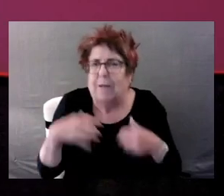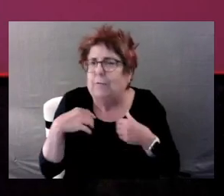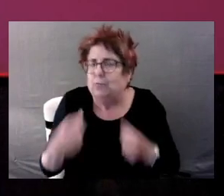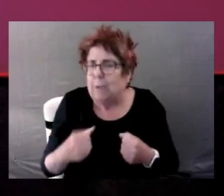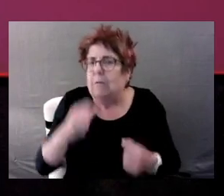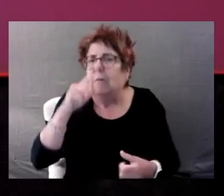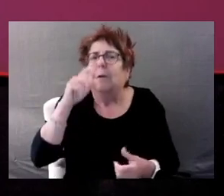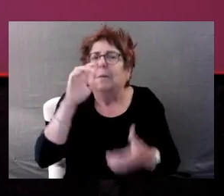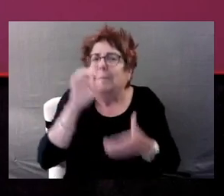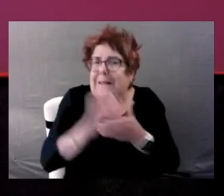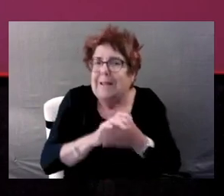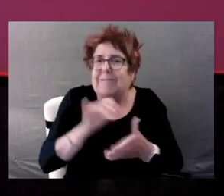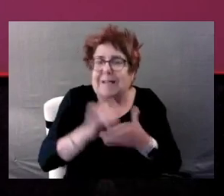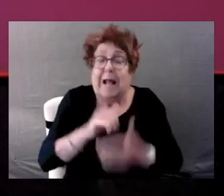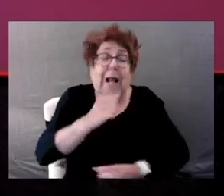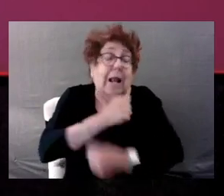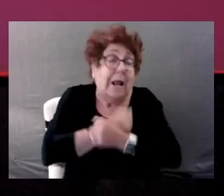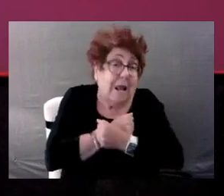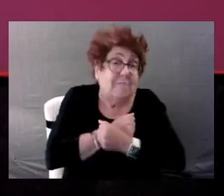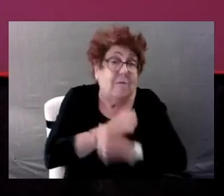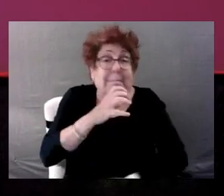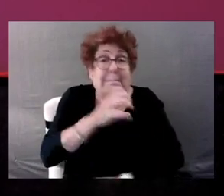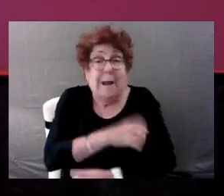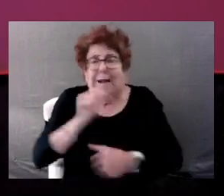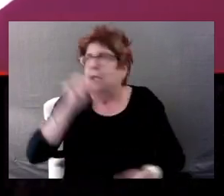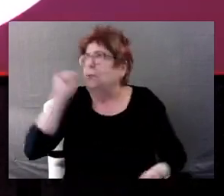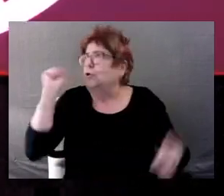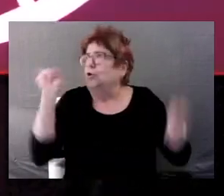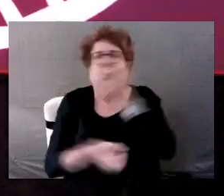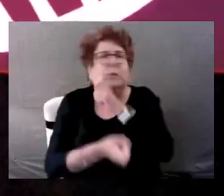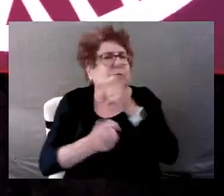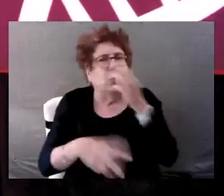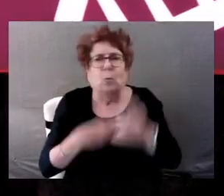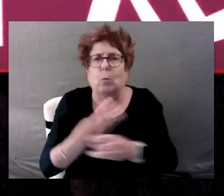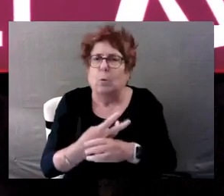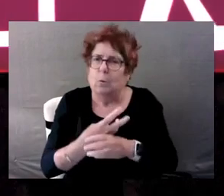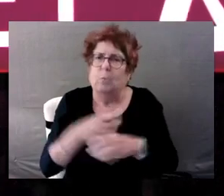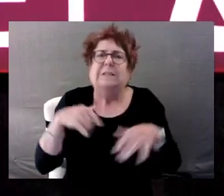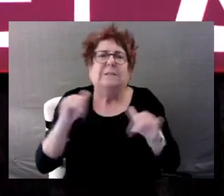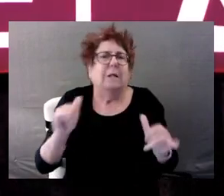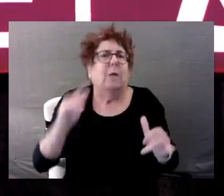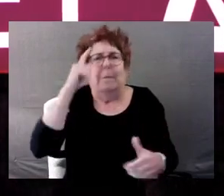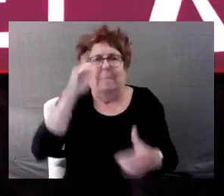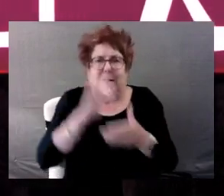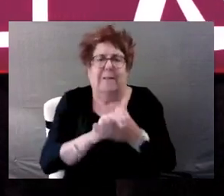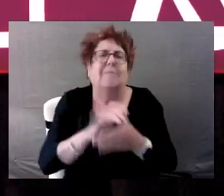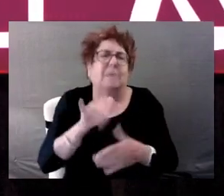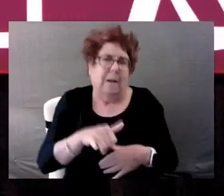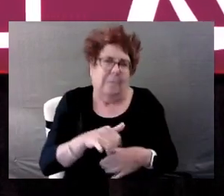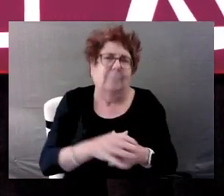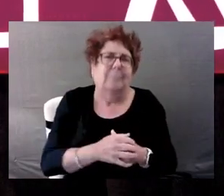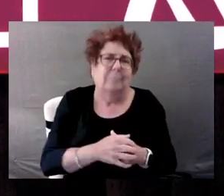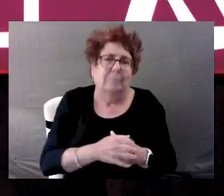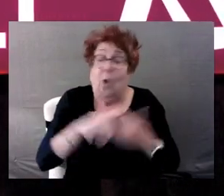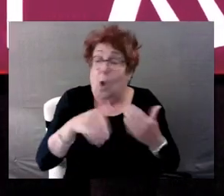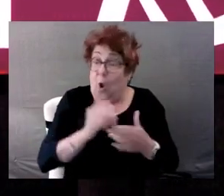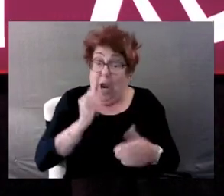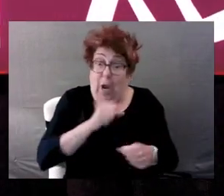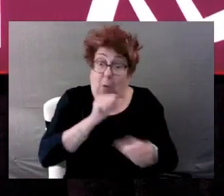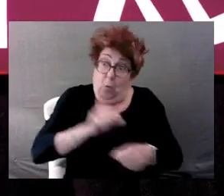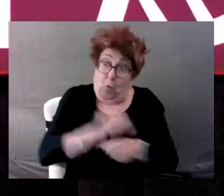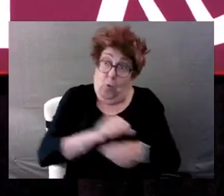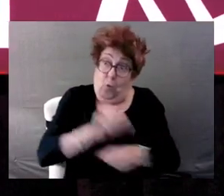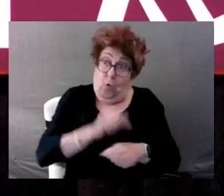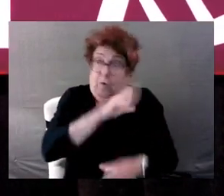the world. And we still believe it. And we spread love and build power. That's what we put all of our work in. And it actually